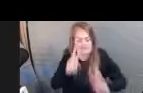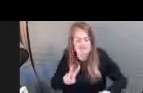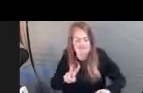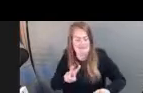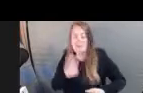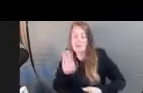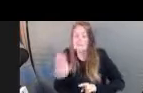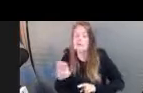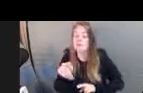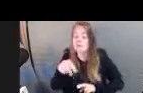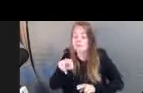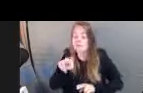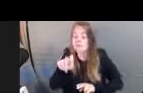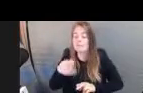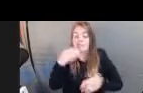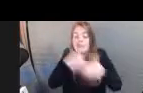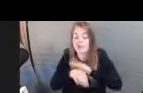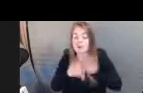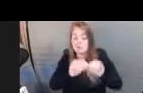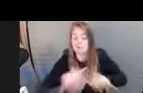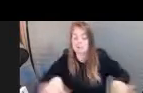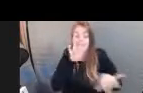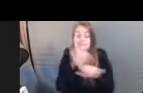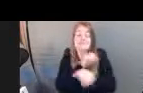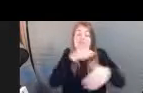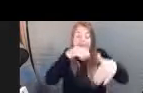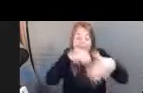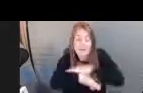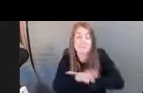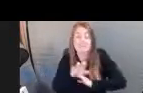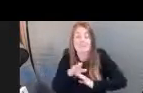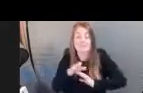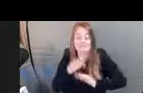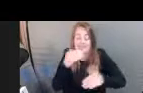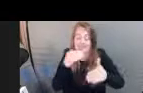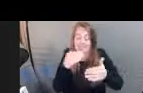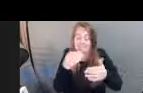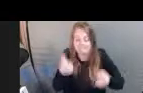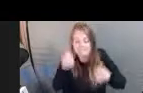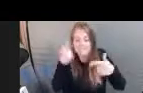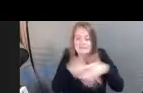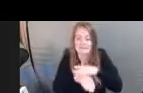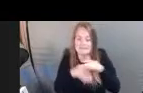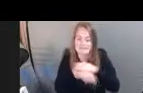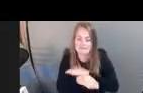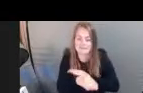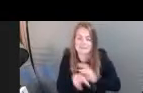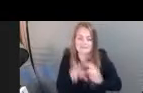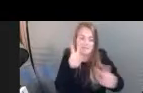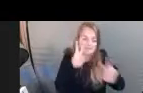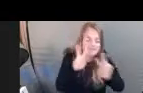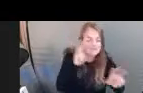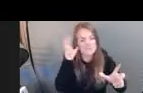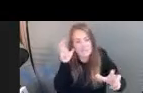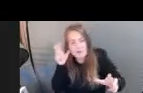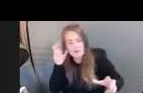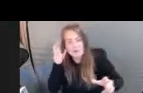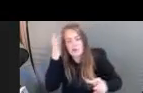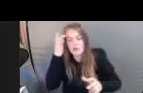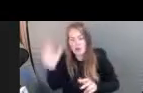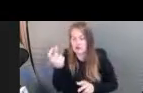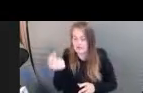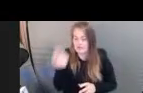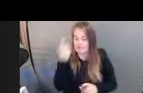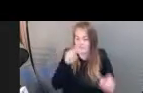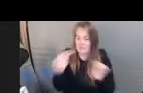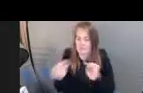into spaces and actually understanding the accessibility from a mobility, hearing, vision, and cognitive perspective. And what